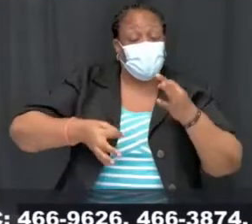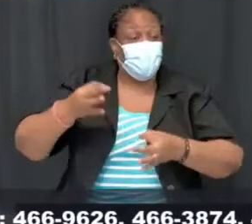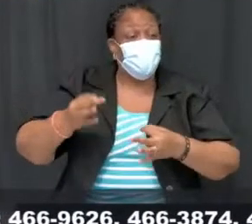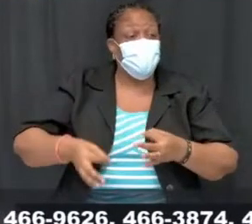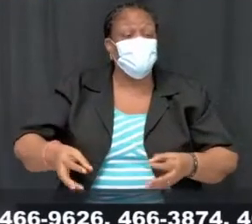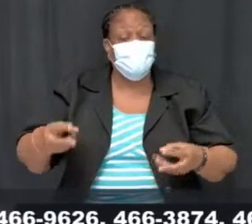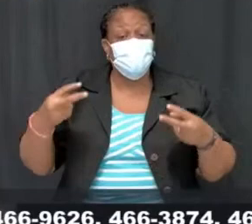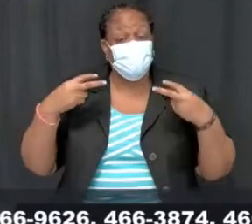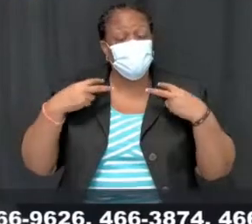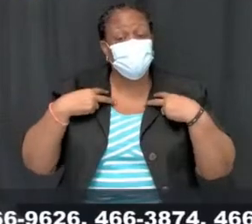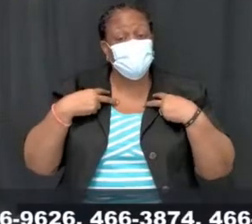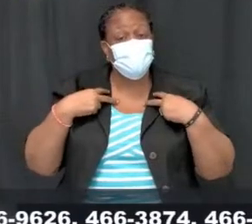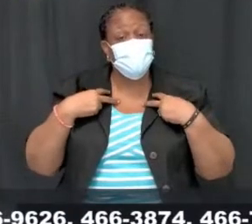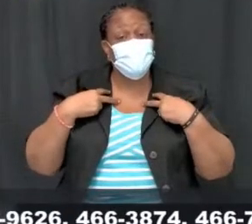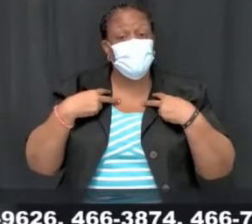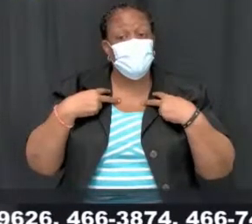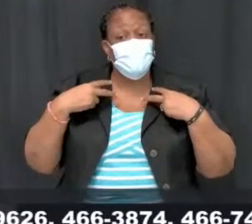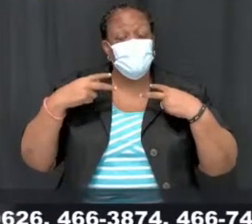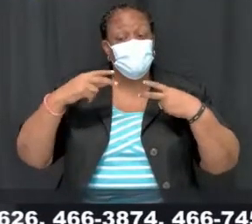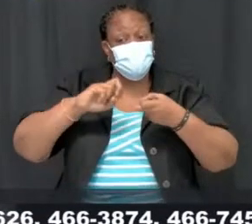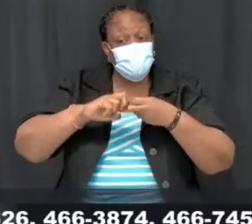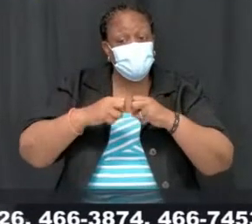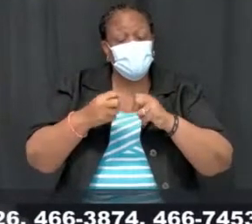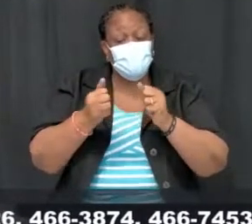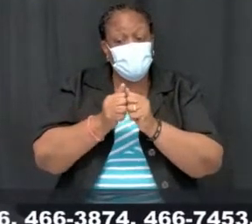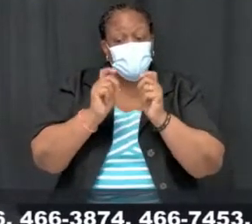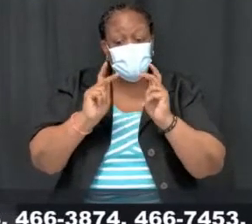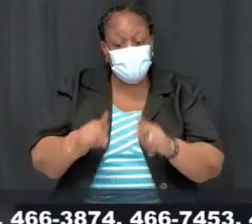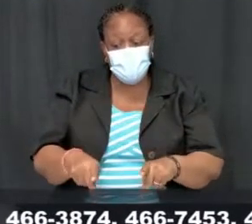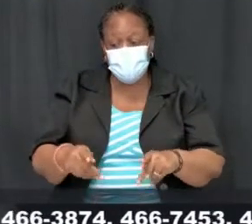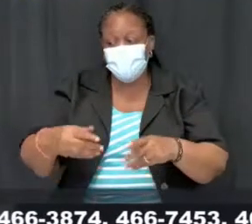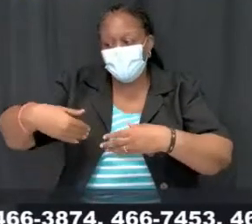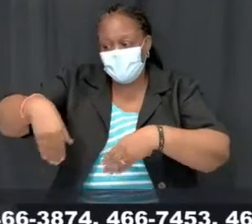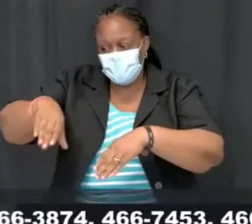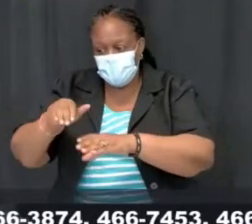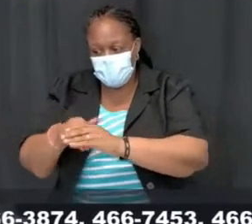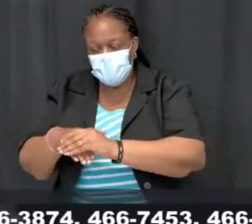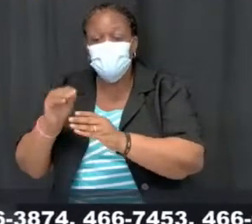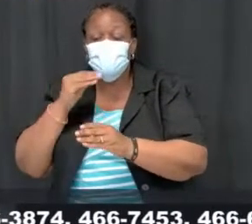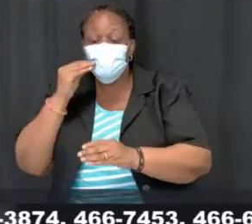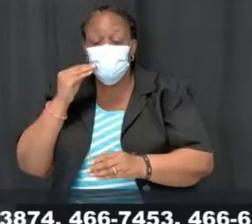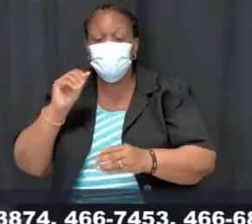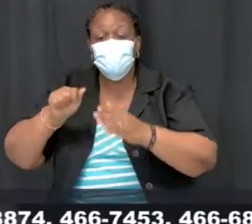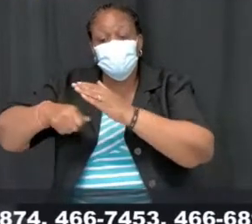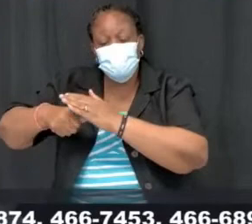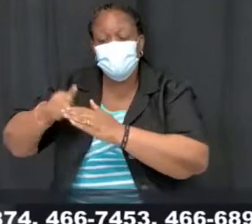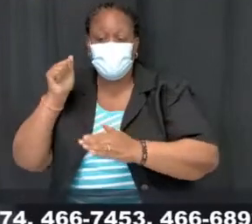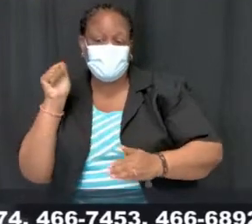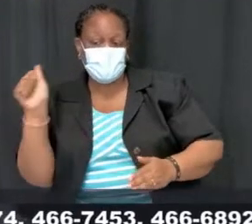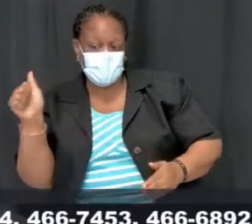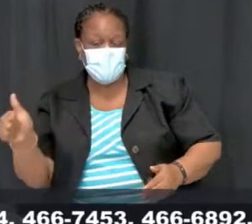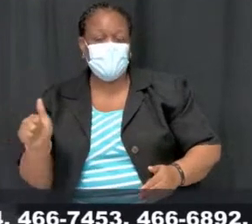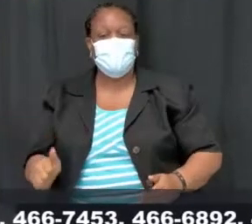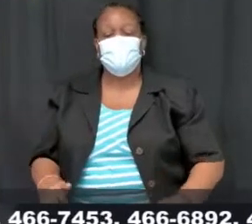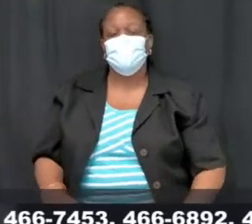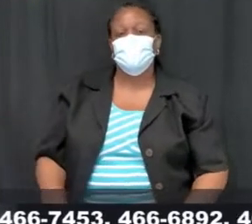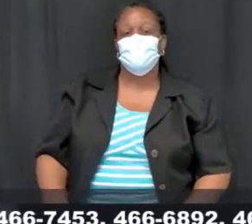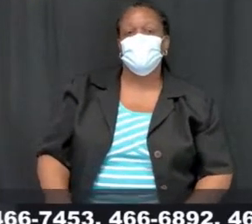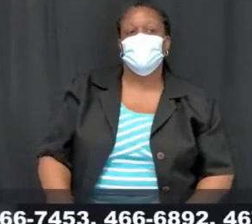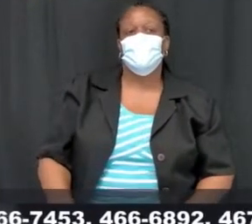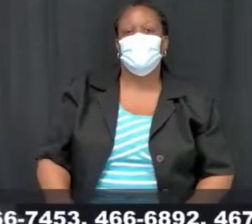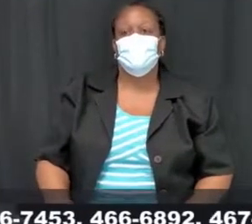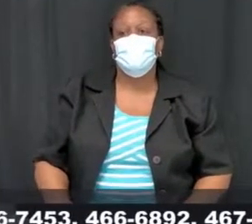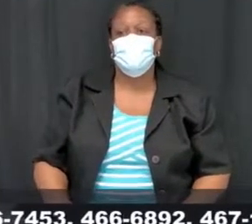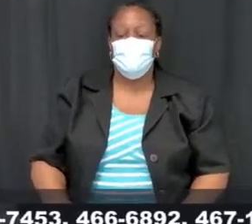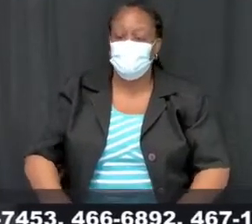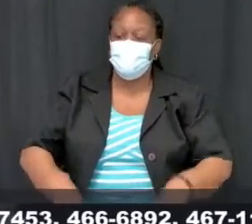Otherwise, these individuals will be informed that their property is not conducive, and they will have to look at an alternative option.